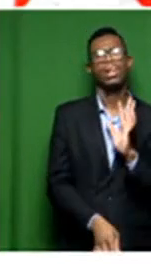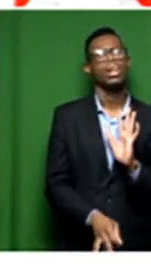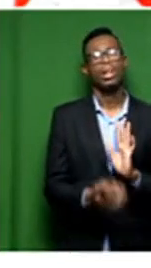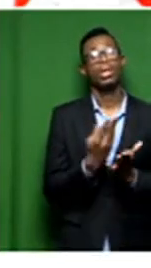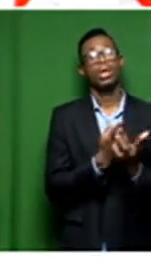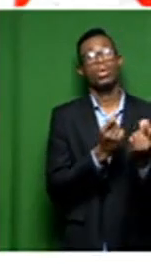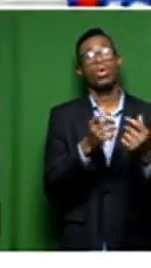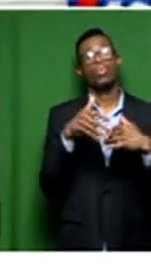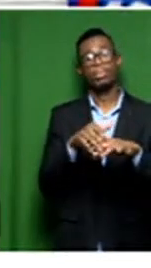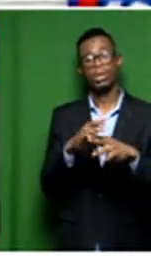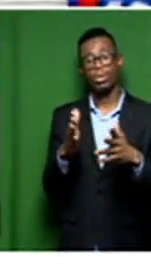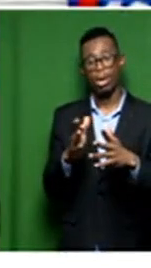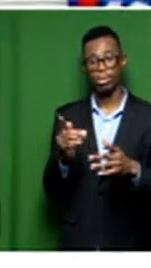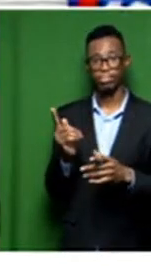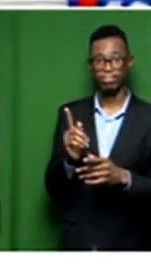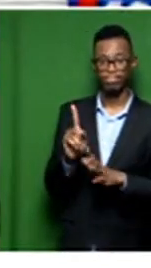can go to our website at